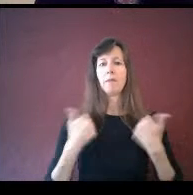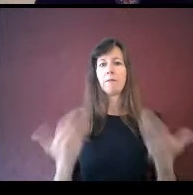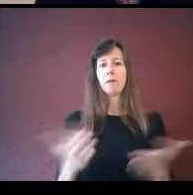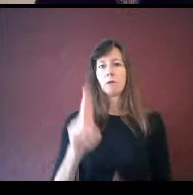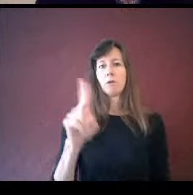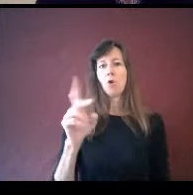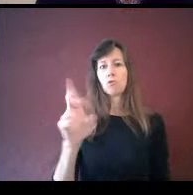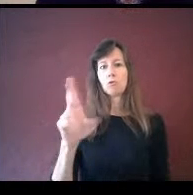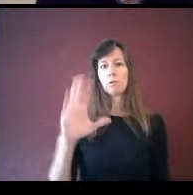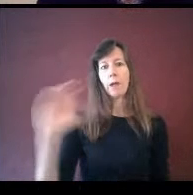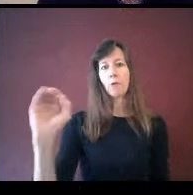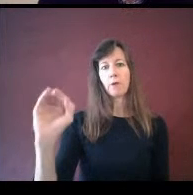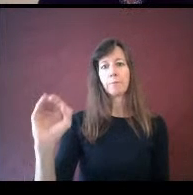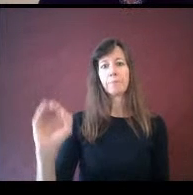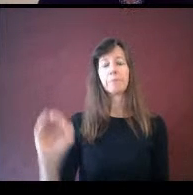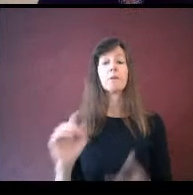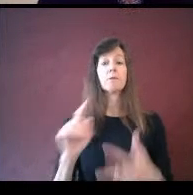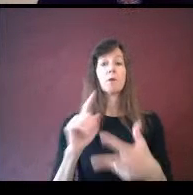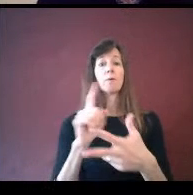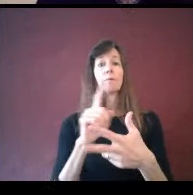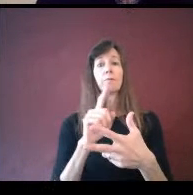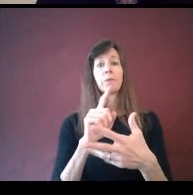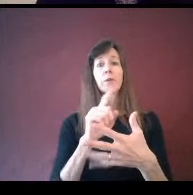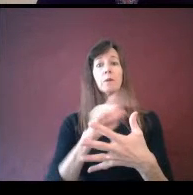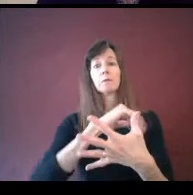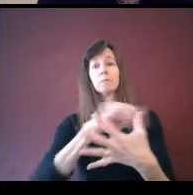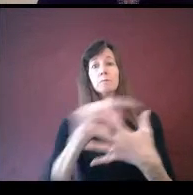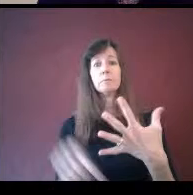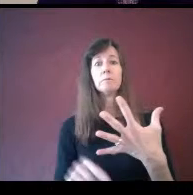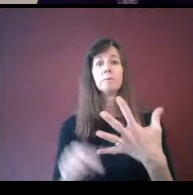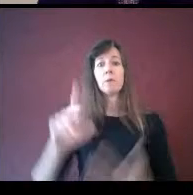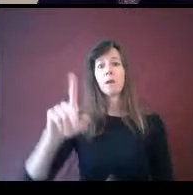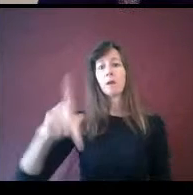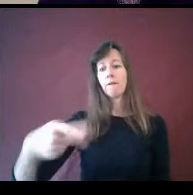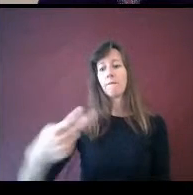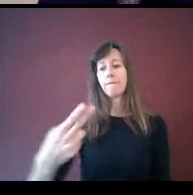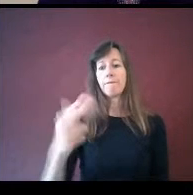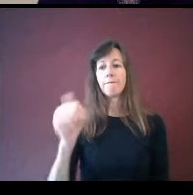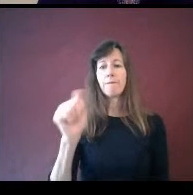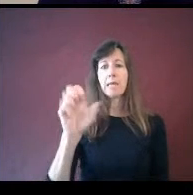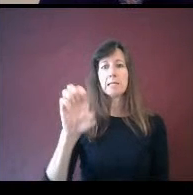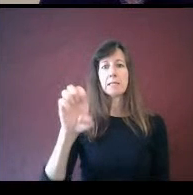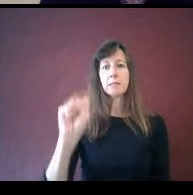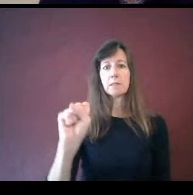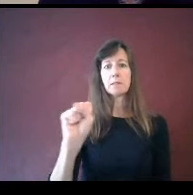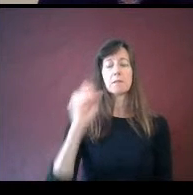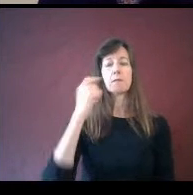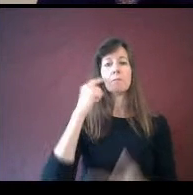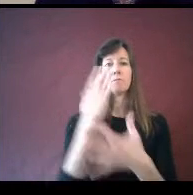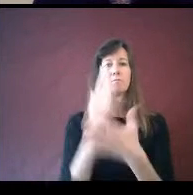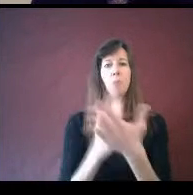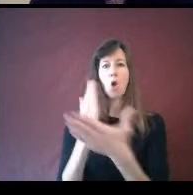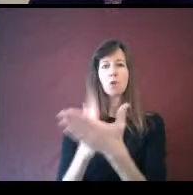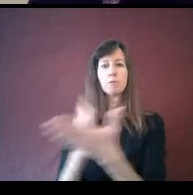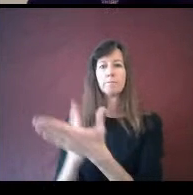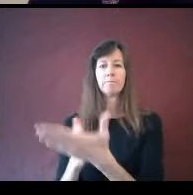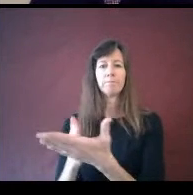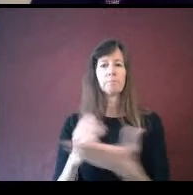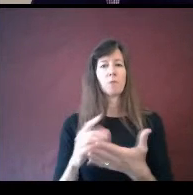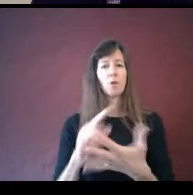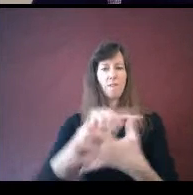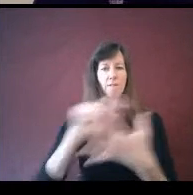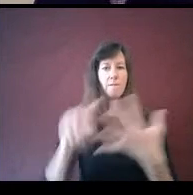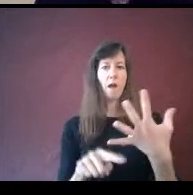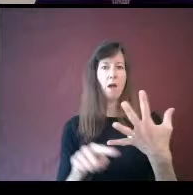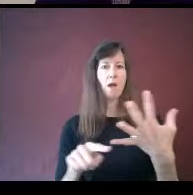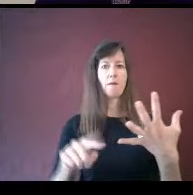what the vaccination process will look like. There are 5 phases that New York